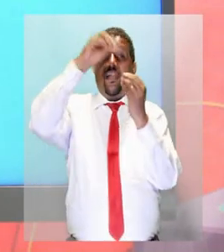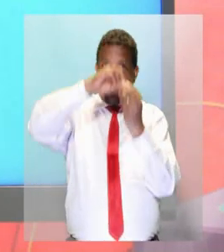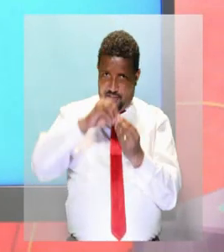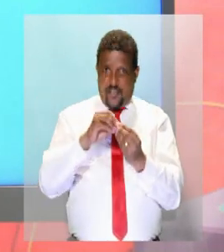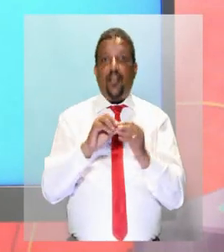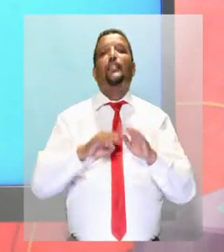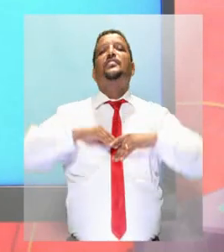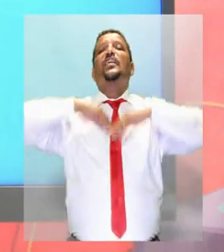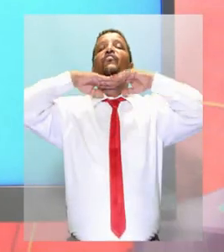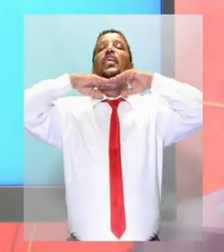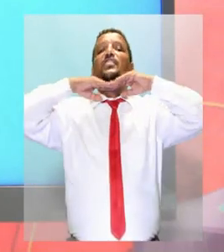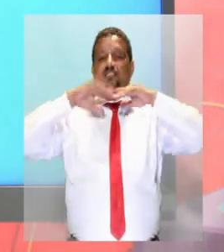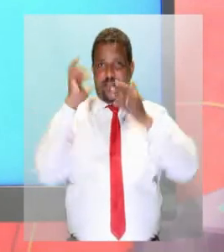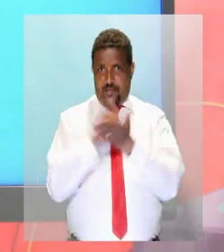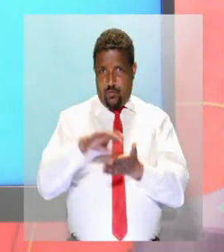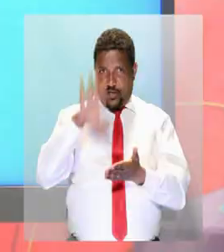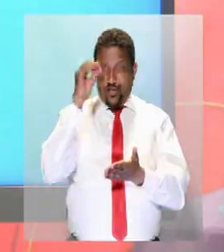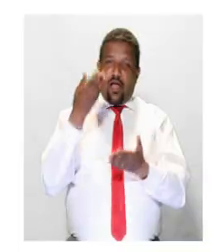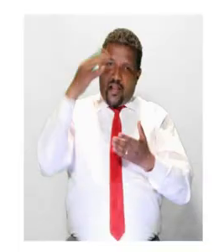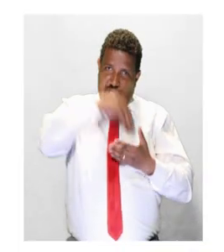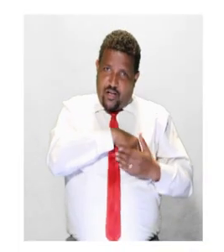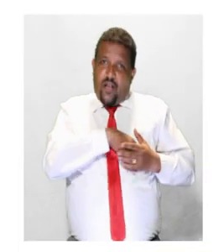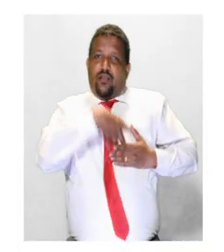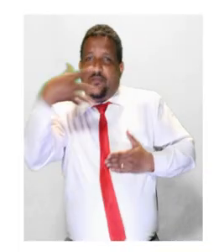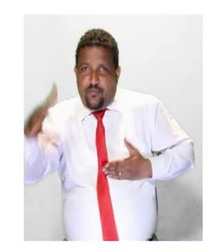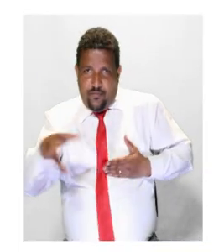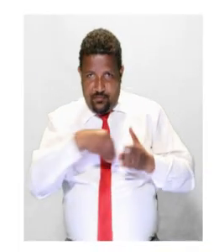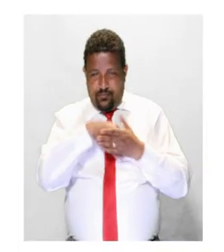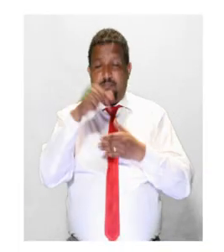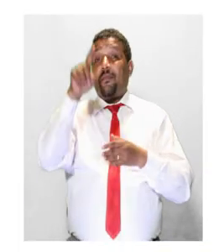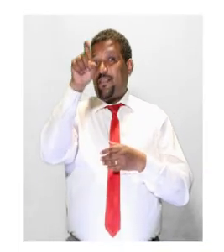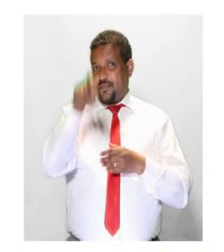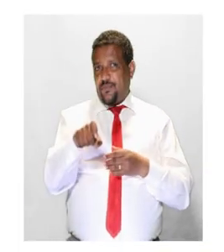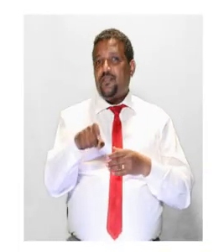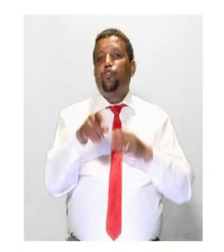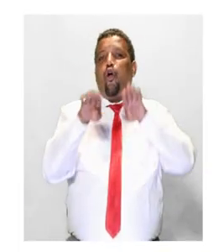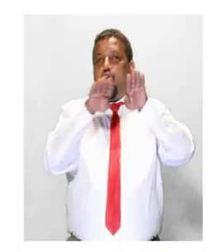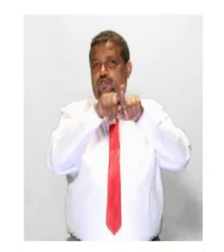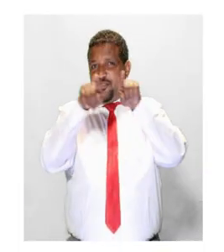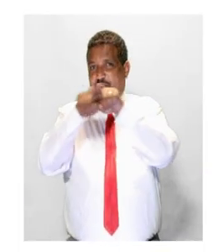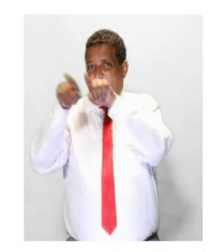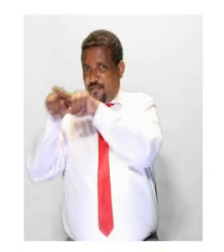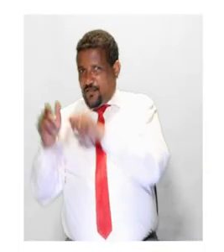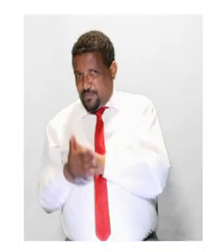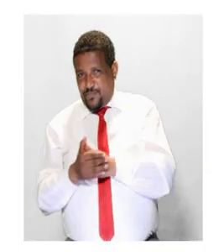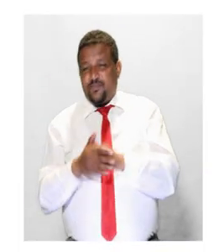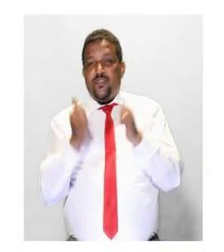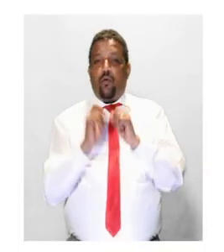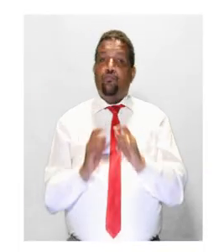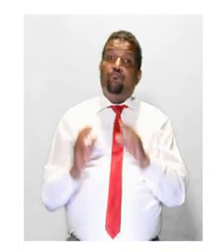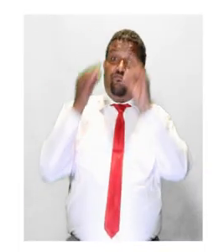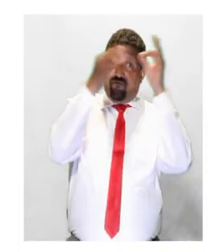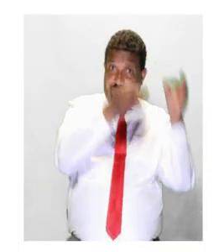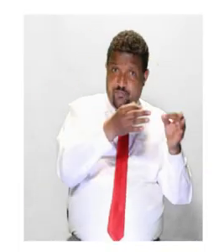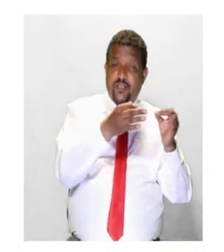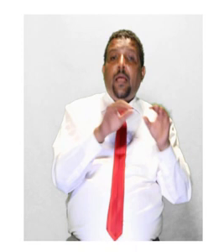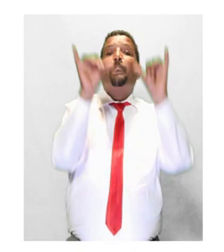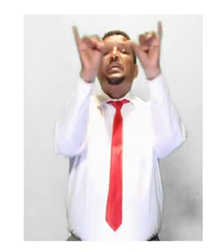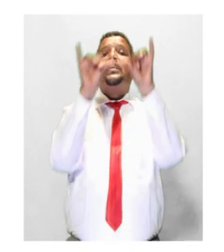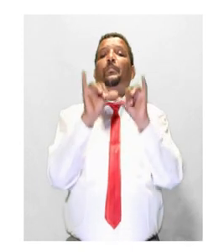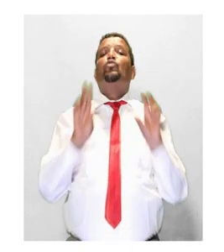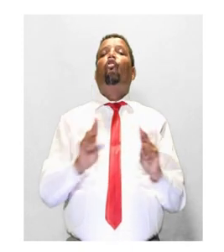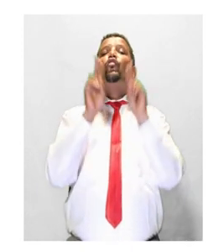from additional spending, additional money must be constant. Now let's rush to the measurement of